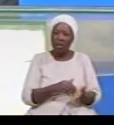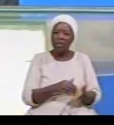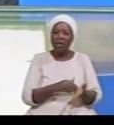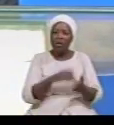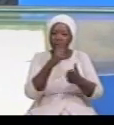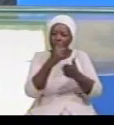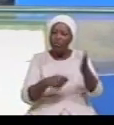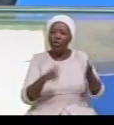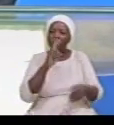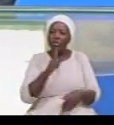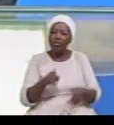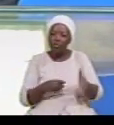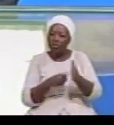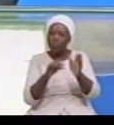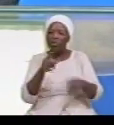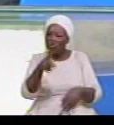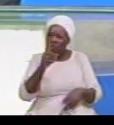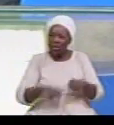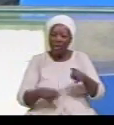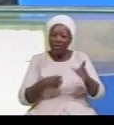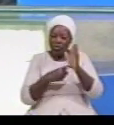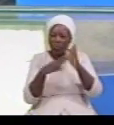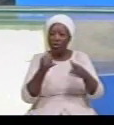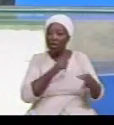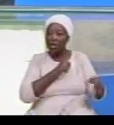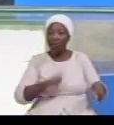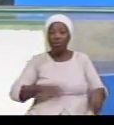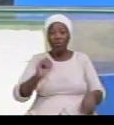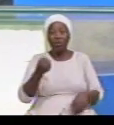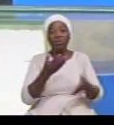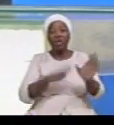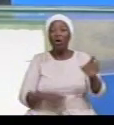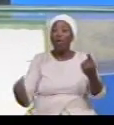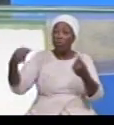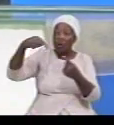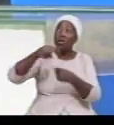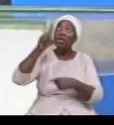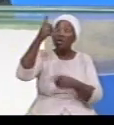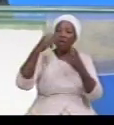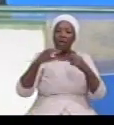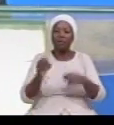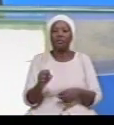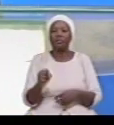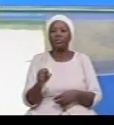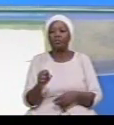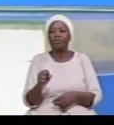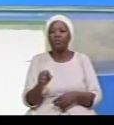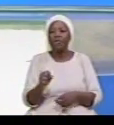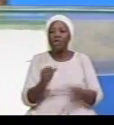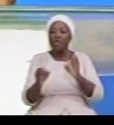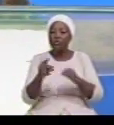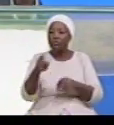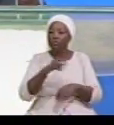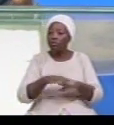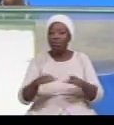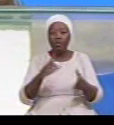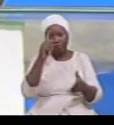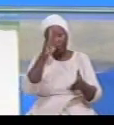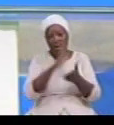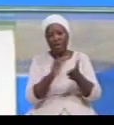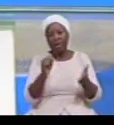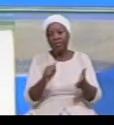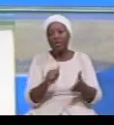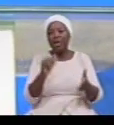showing? You cannot show the Lord's death until he comes. If you don't believe that